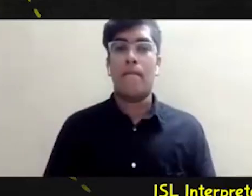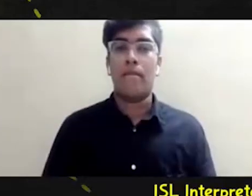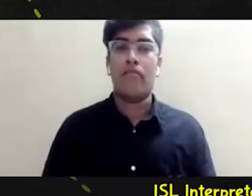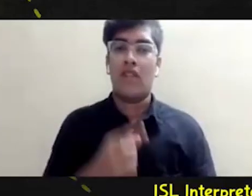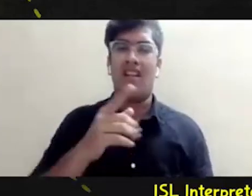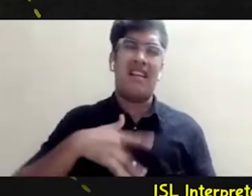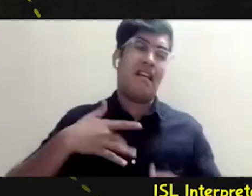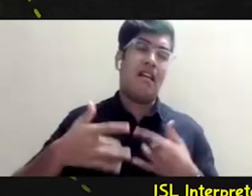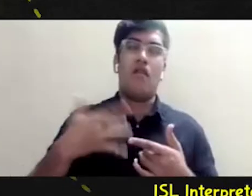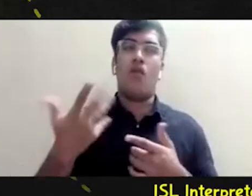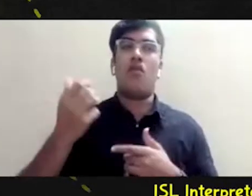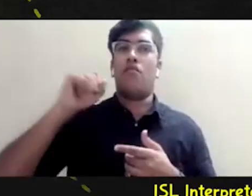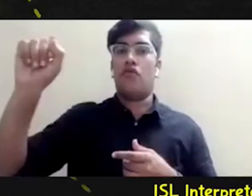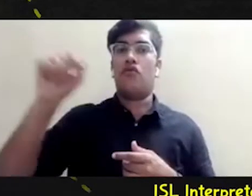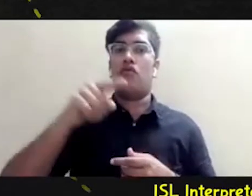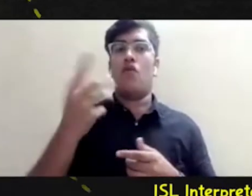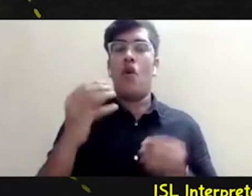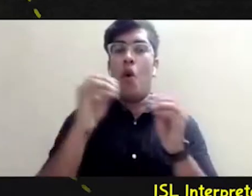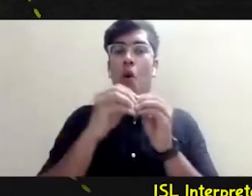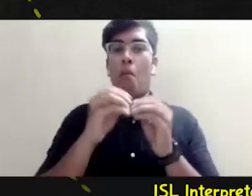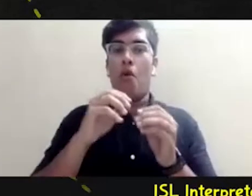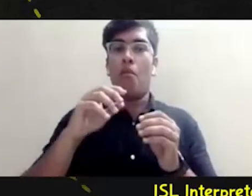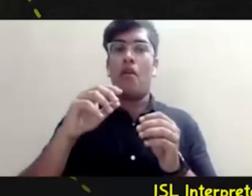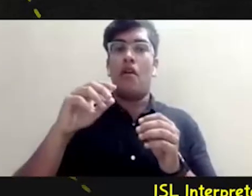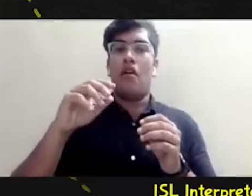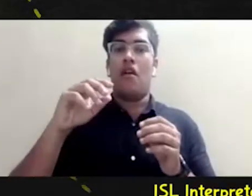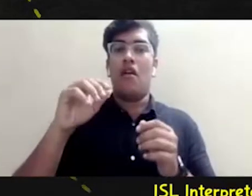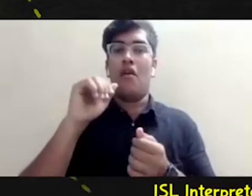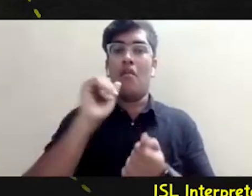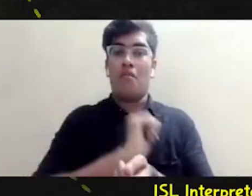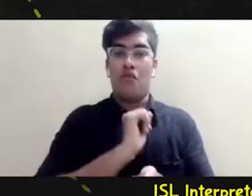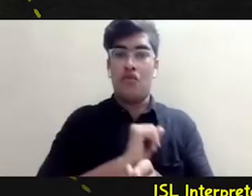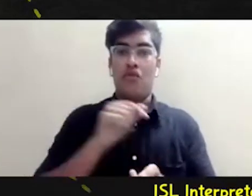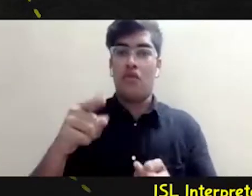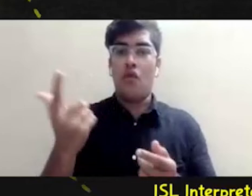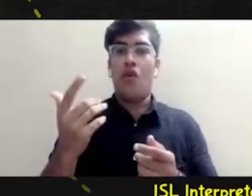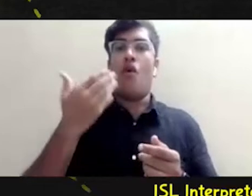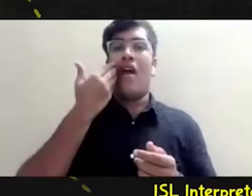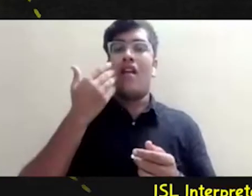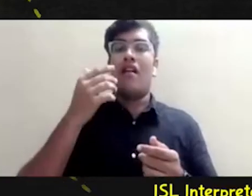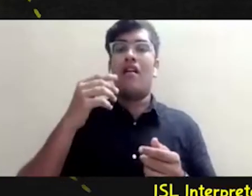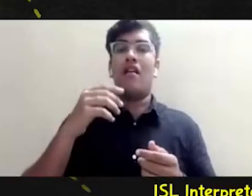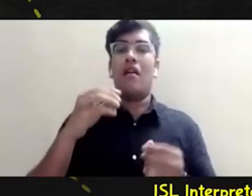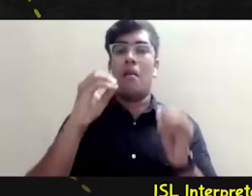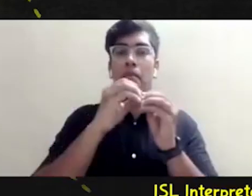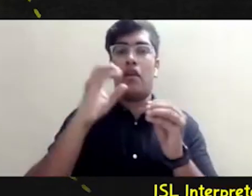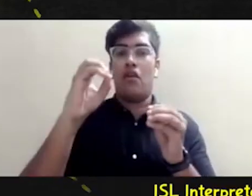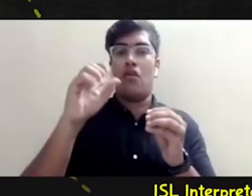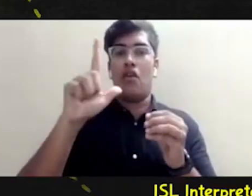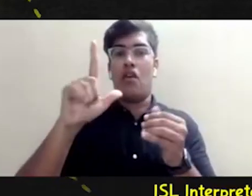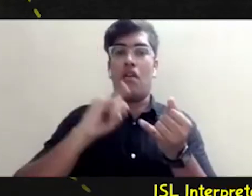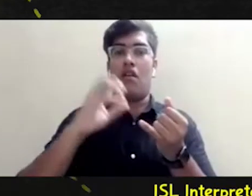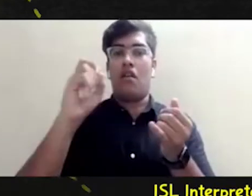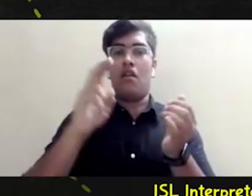which the Mumbai police was very confused by, bless them, against Bolsonaro, when Bolsonaro was speaking at the